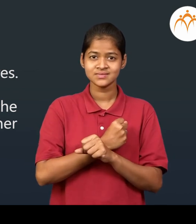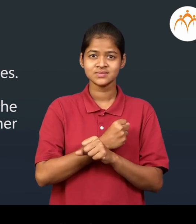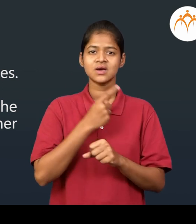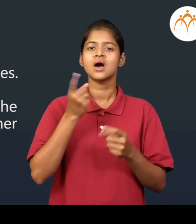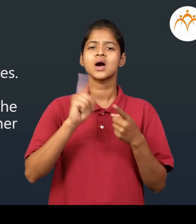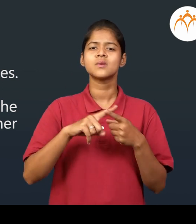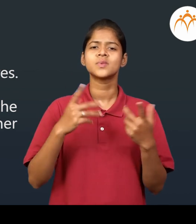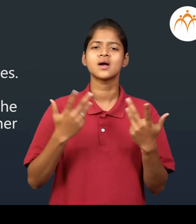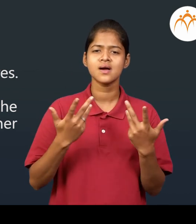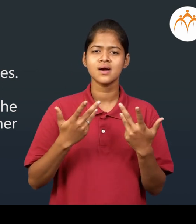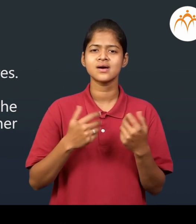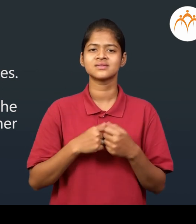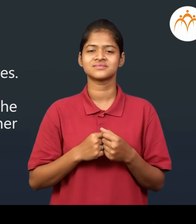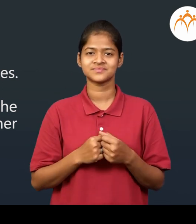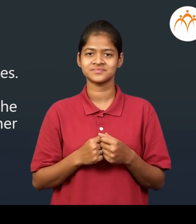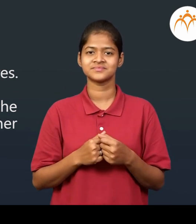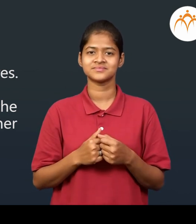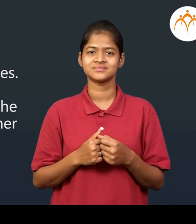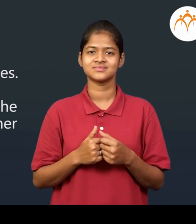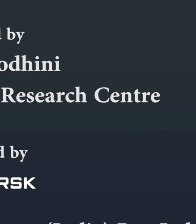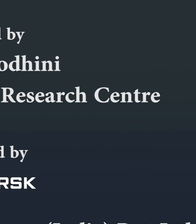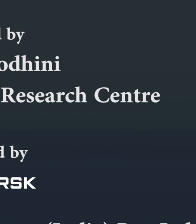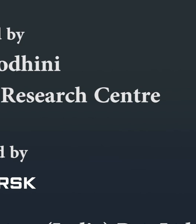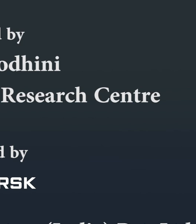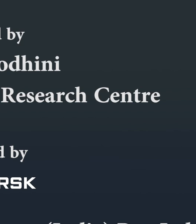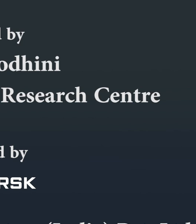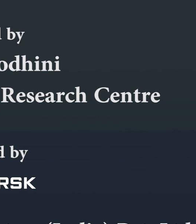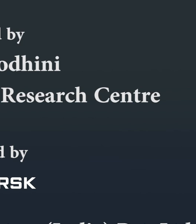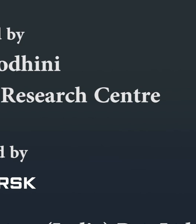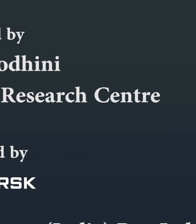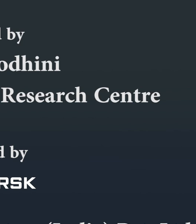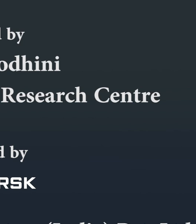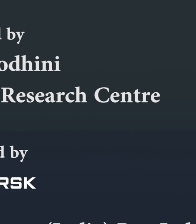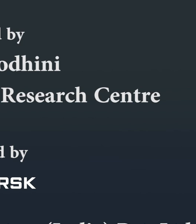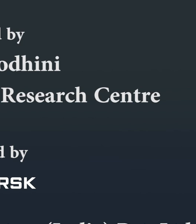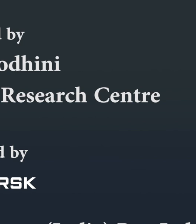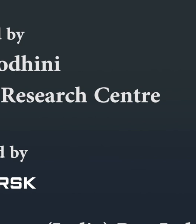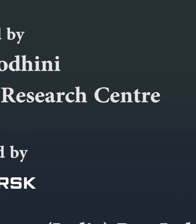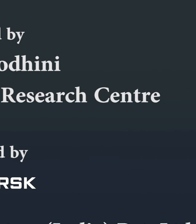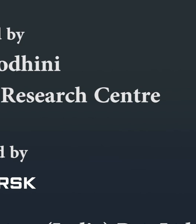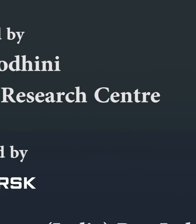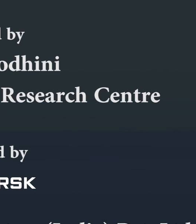our routine for a day? Day 11 Day